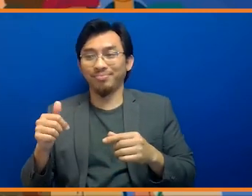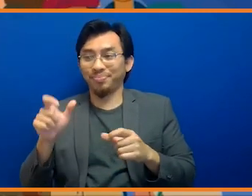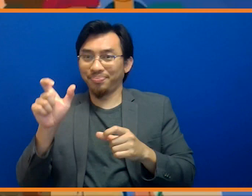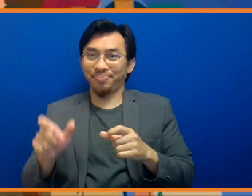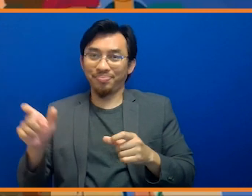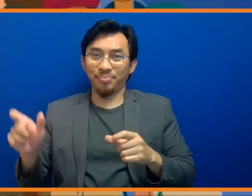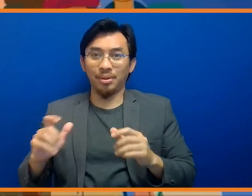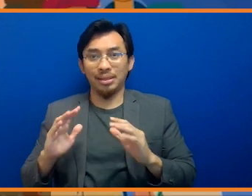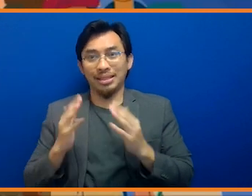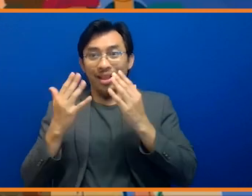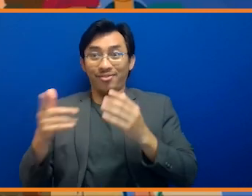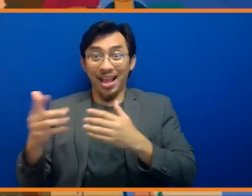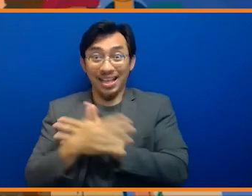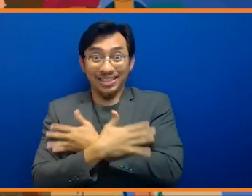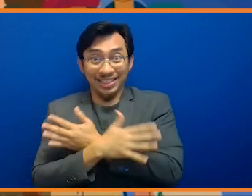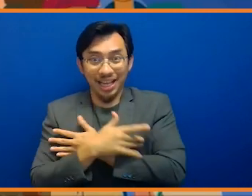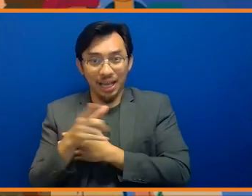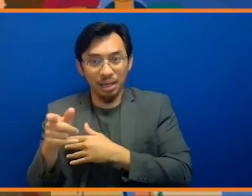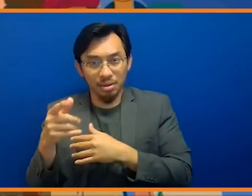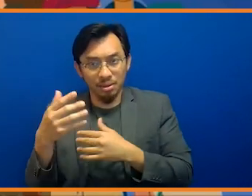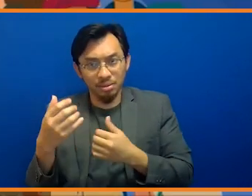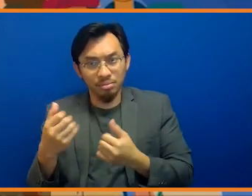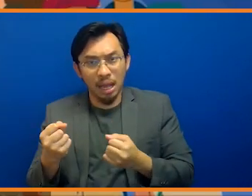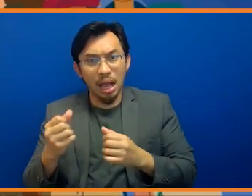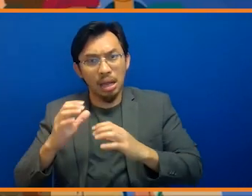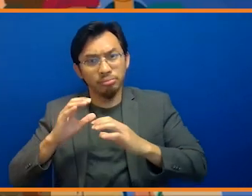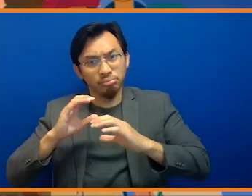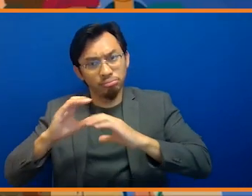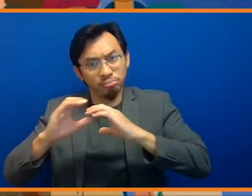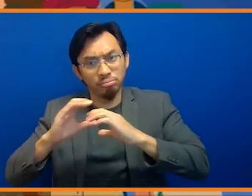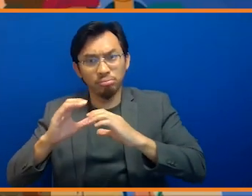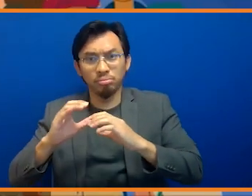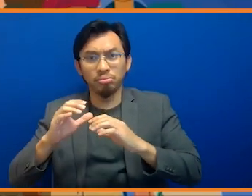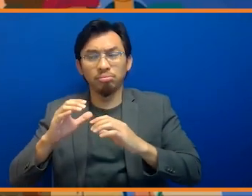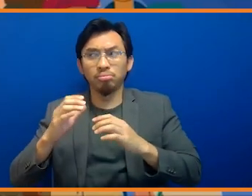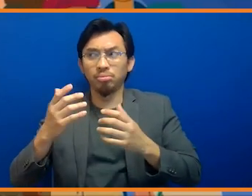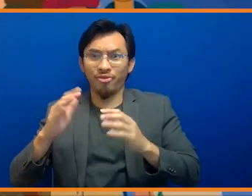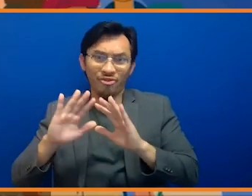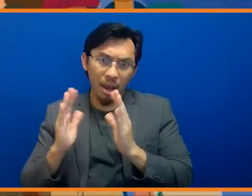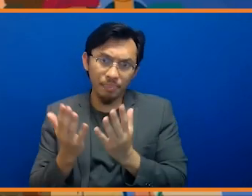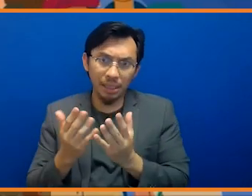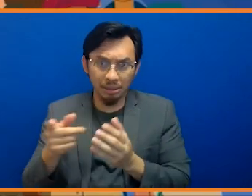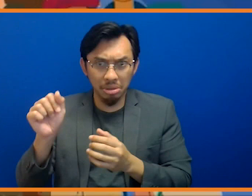Aceh. At that time, I still can communicate with my family. You can imagine.